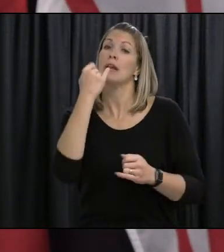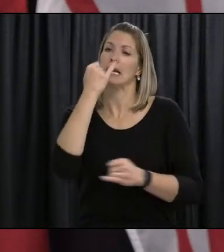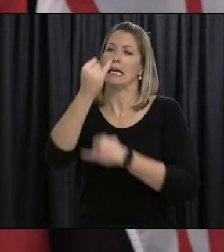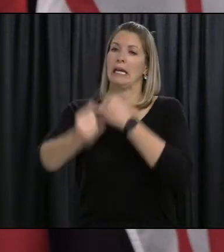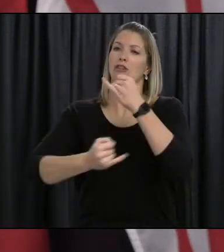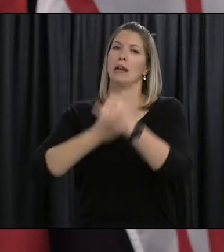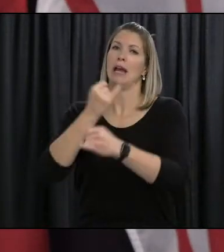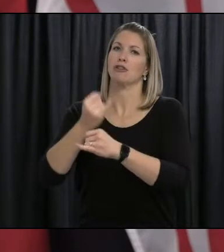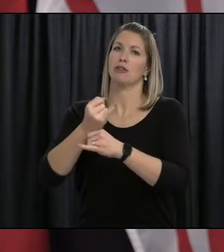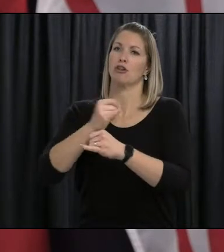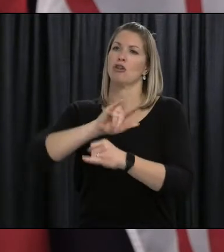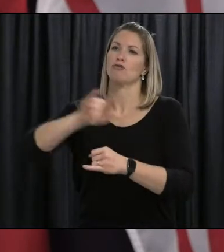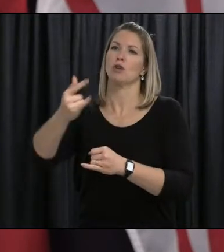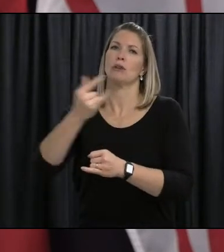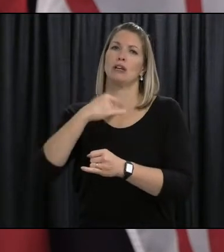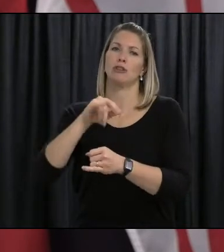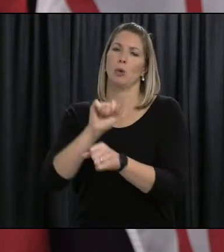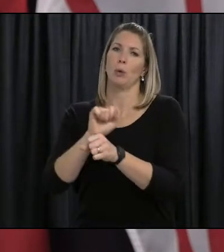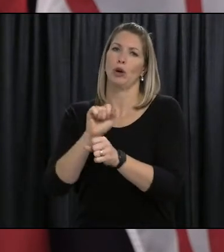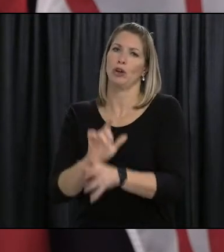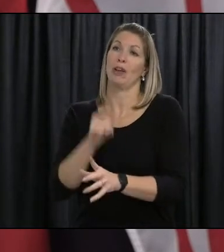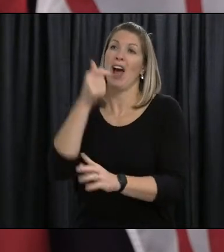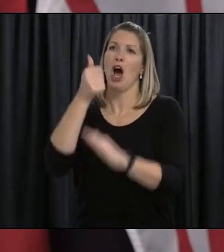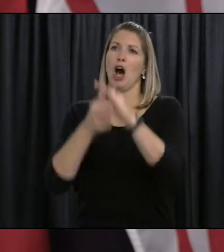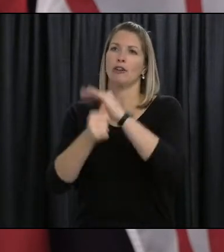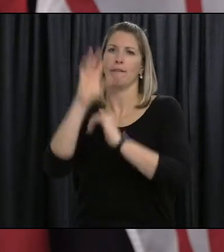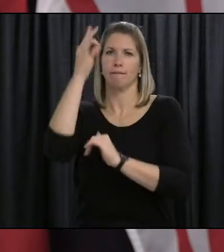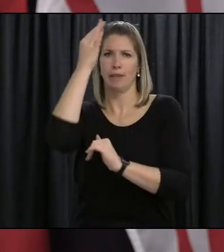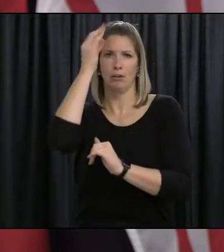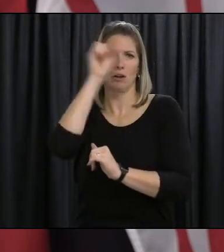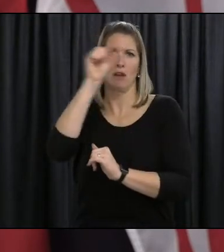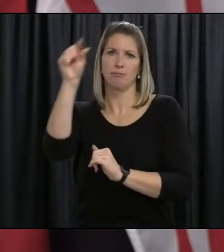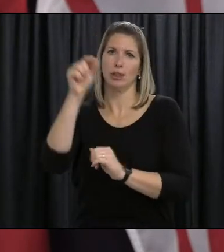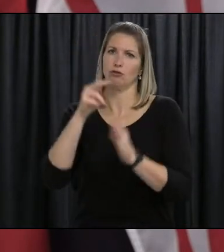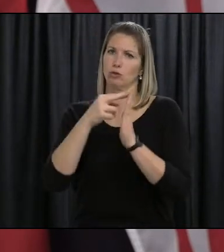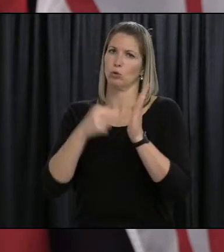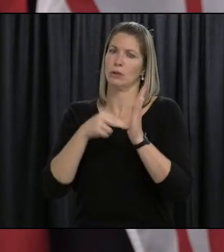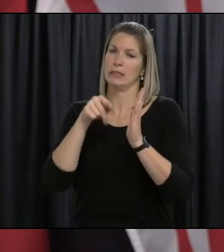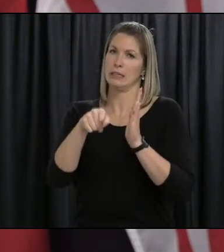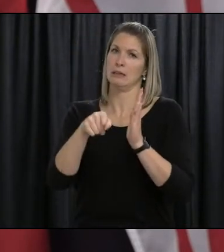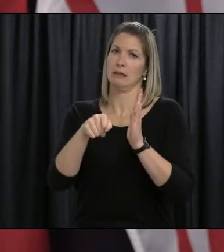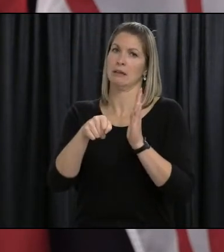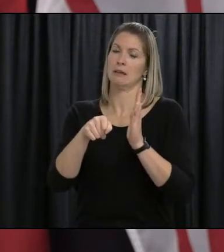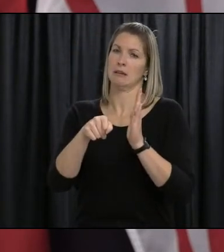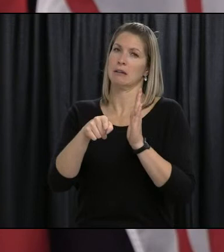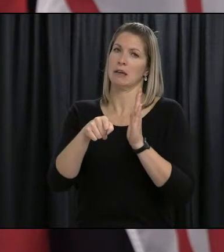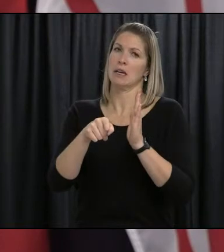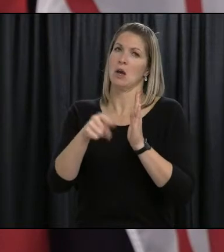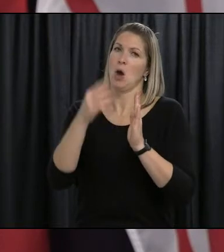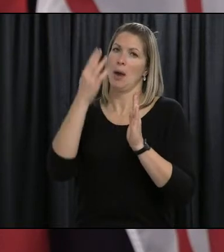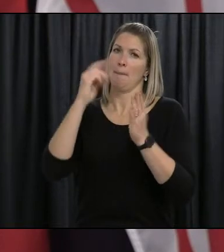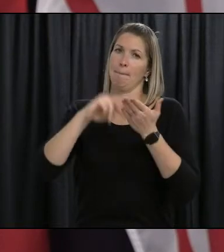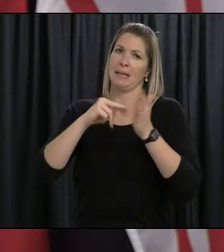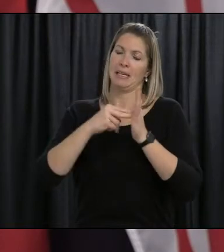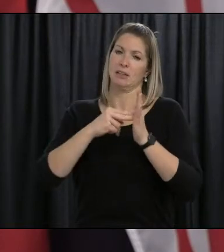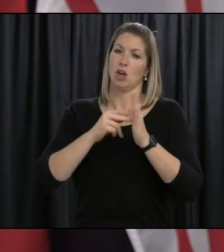They fall clearly under federal jurisdiction and are subject to orders issued under the Quarantine